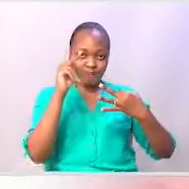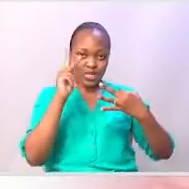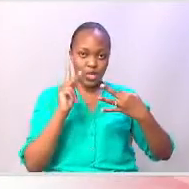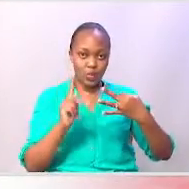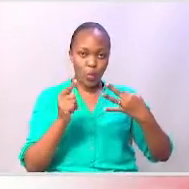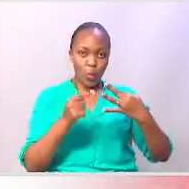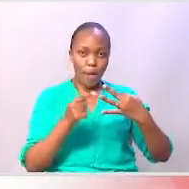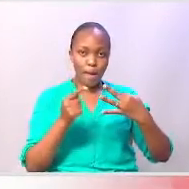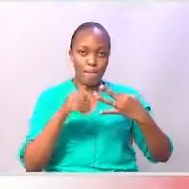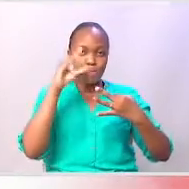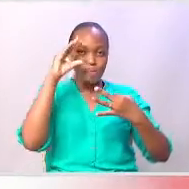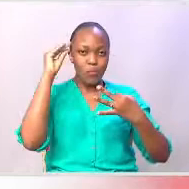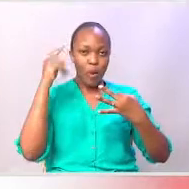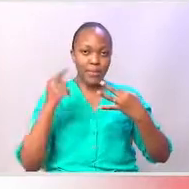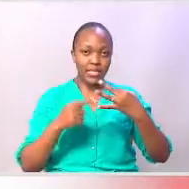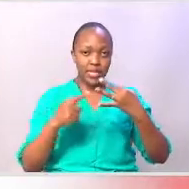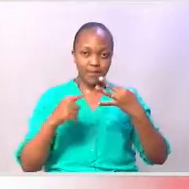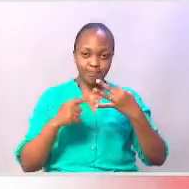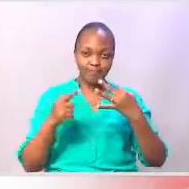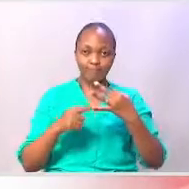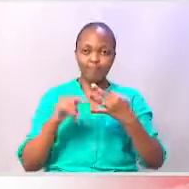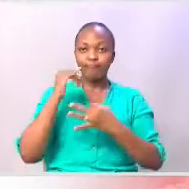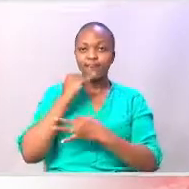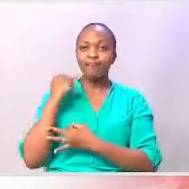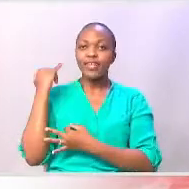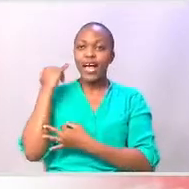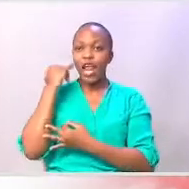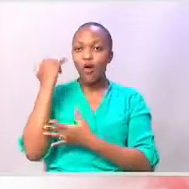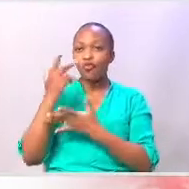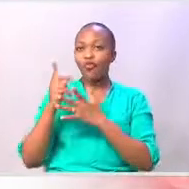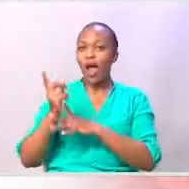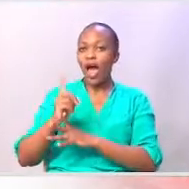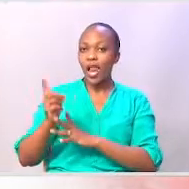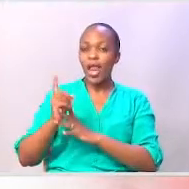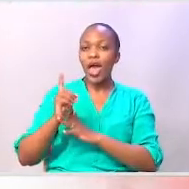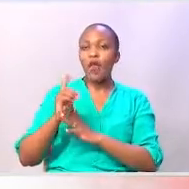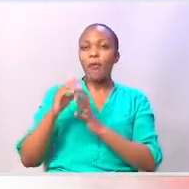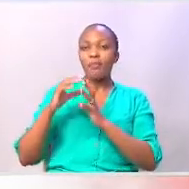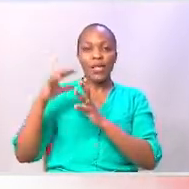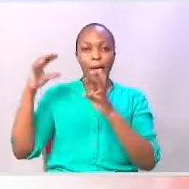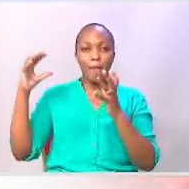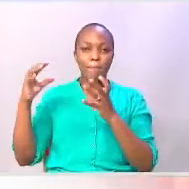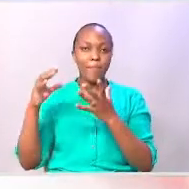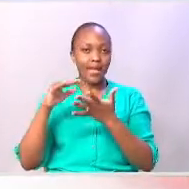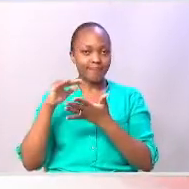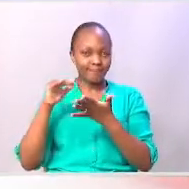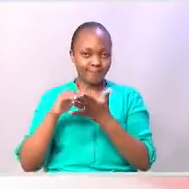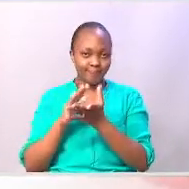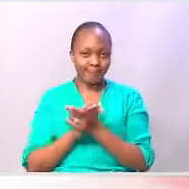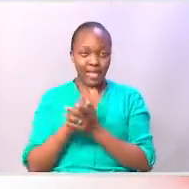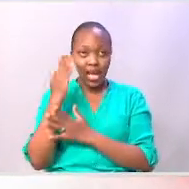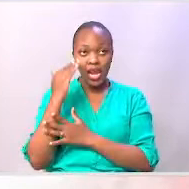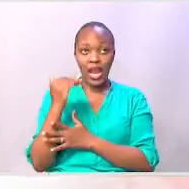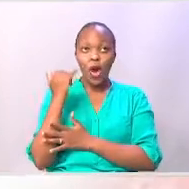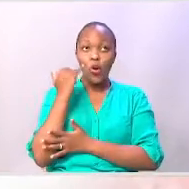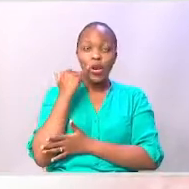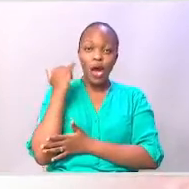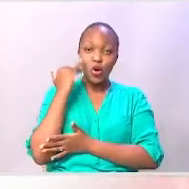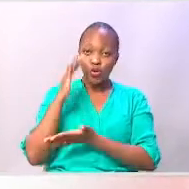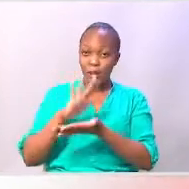cost of living in the new city is likely to rise. Everything comes with responsibility. So Nakuru being a